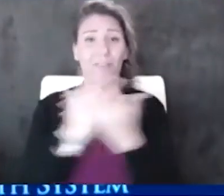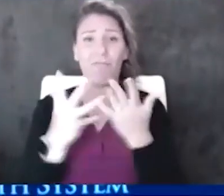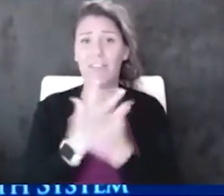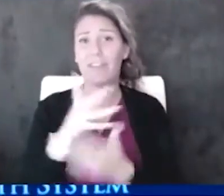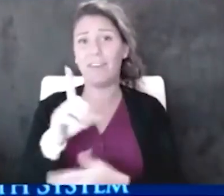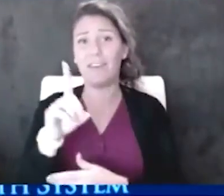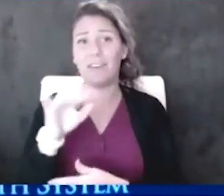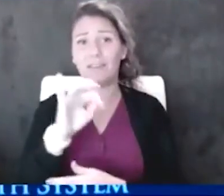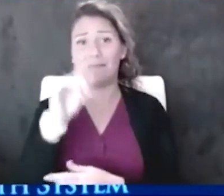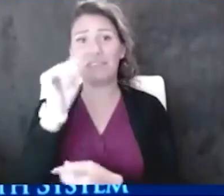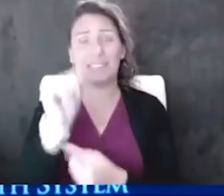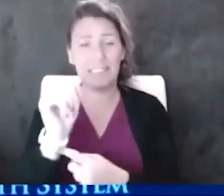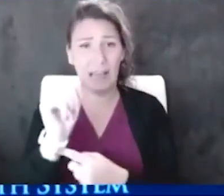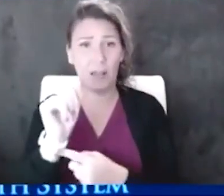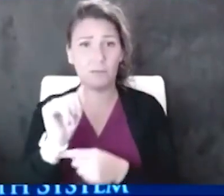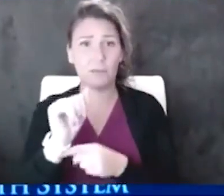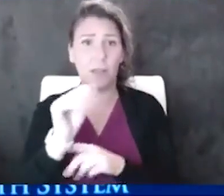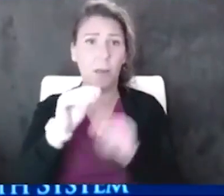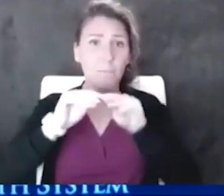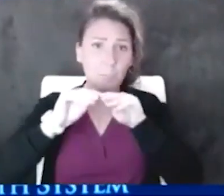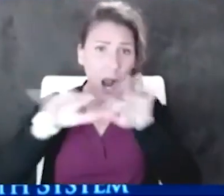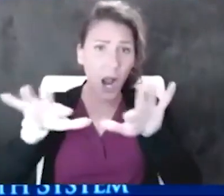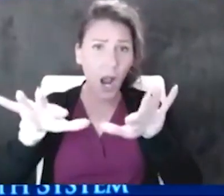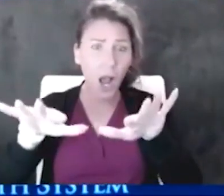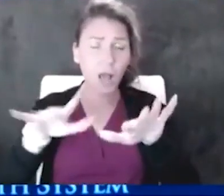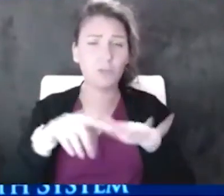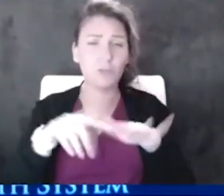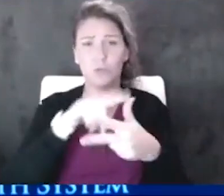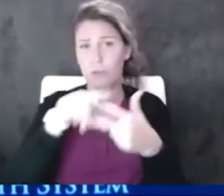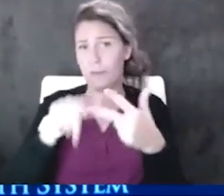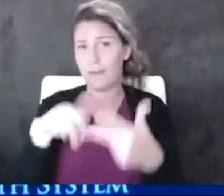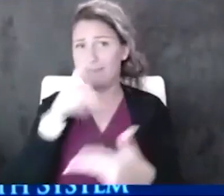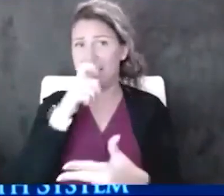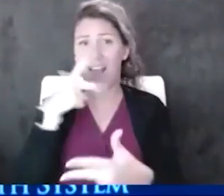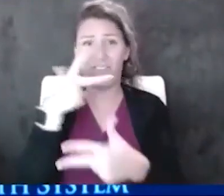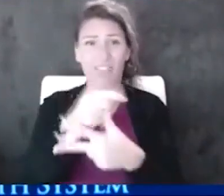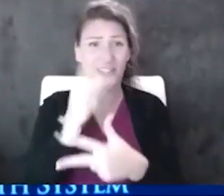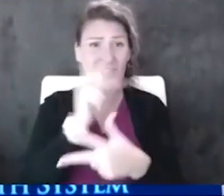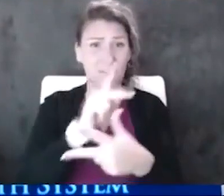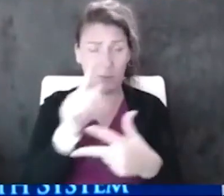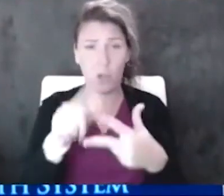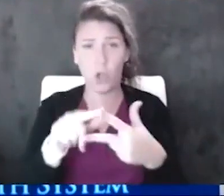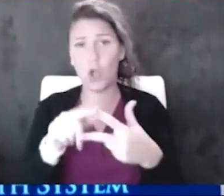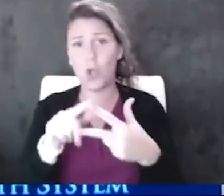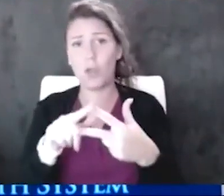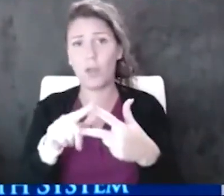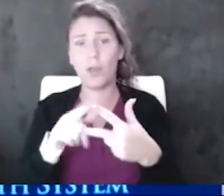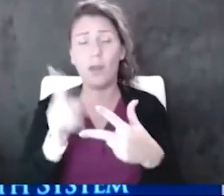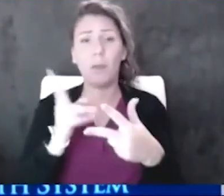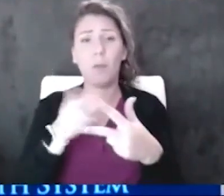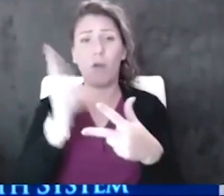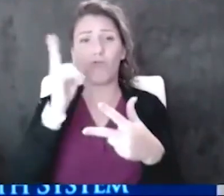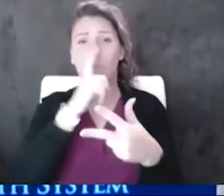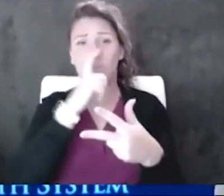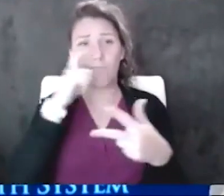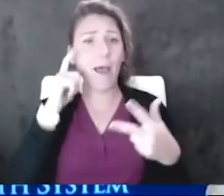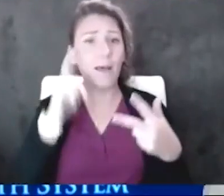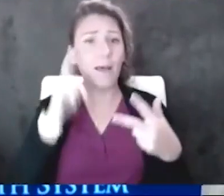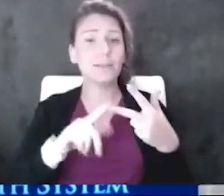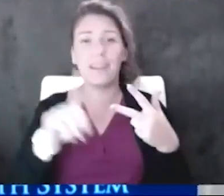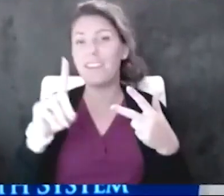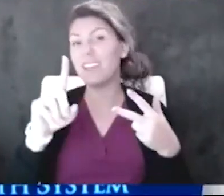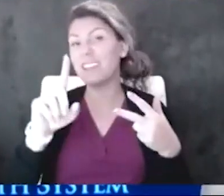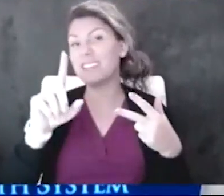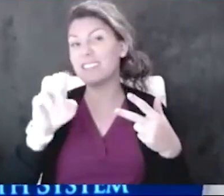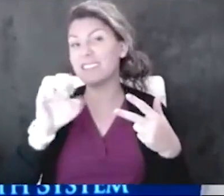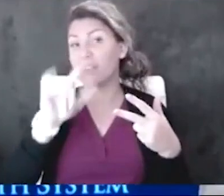of 3 things. Yeah. There weren't that many vaccinated people. People quit wearing their mask, and here comes Delta. Yeah. And that was